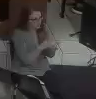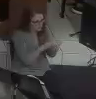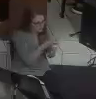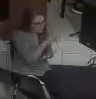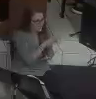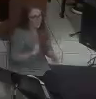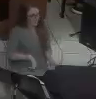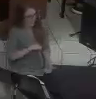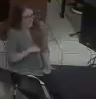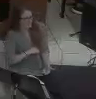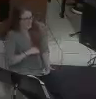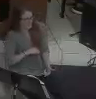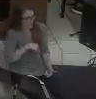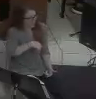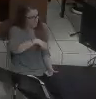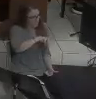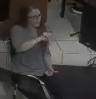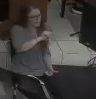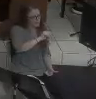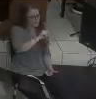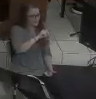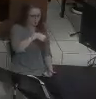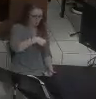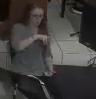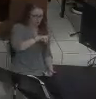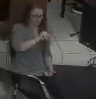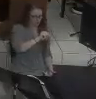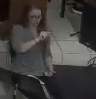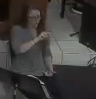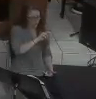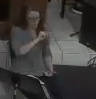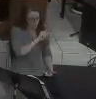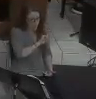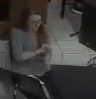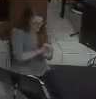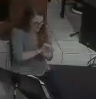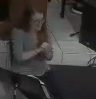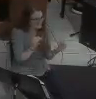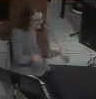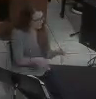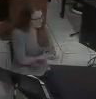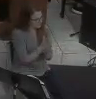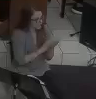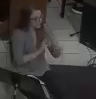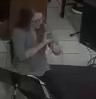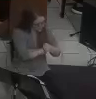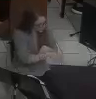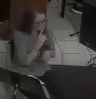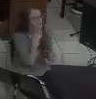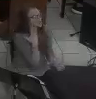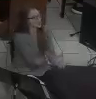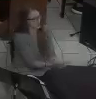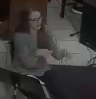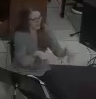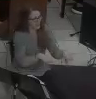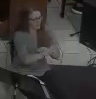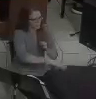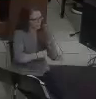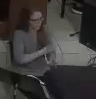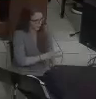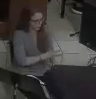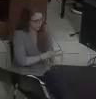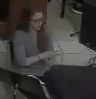quatrinity that is able to be a force for good in this world. Jesus invites us to both